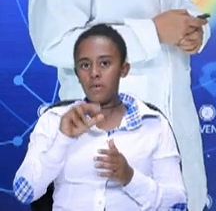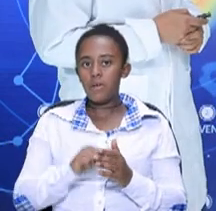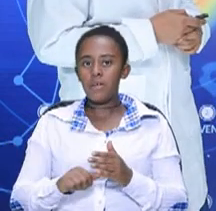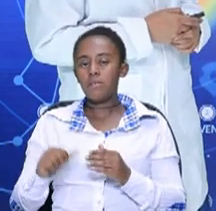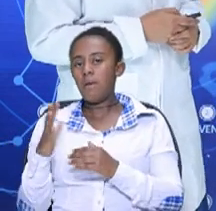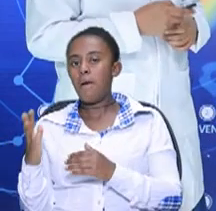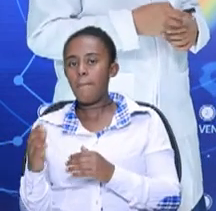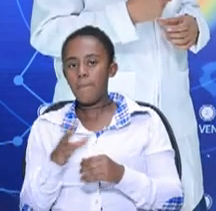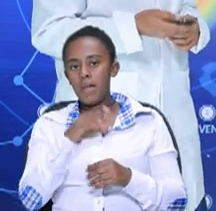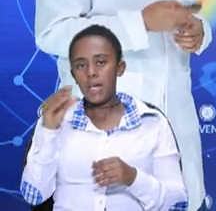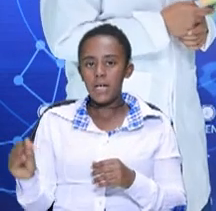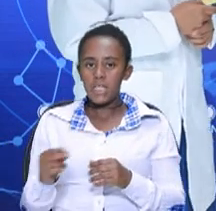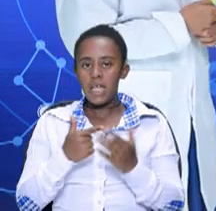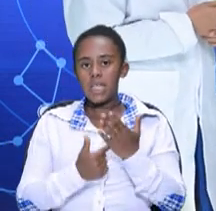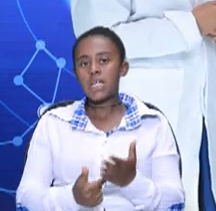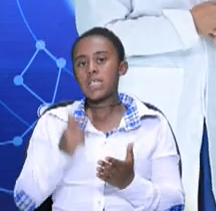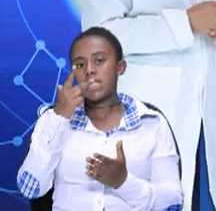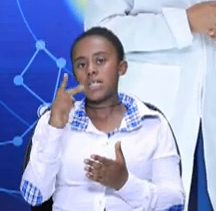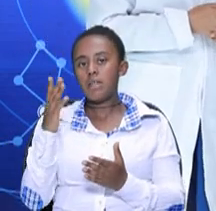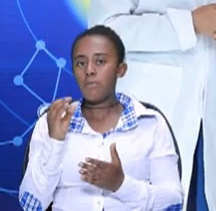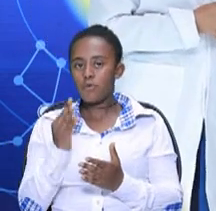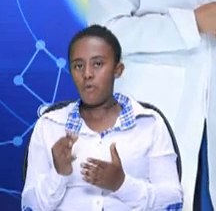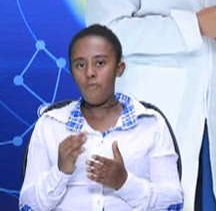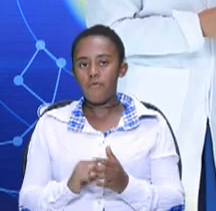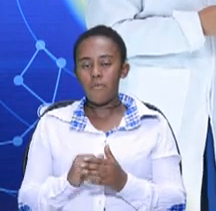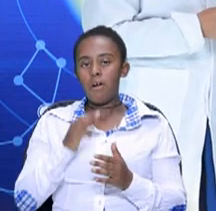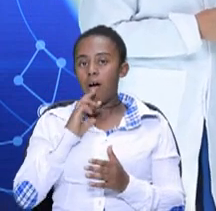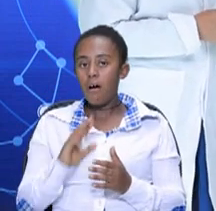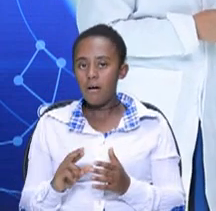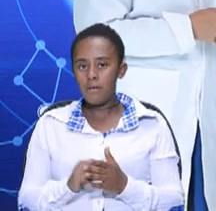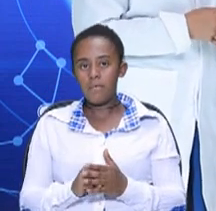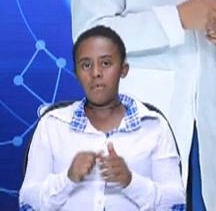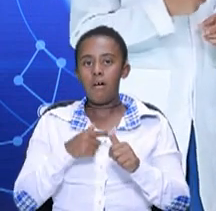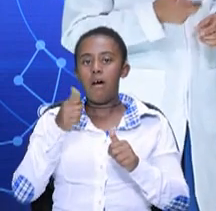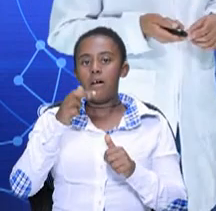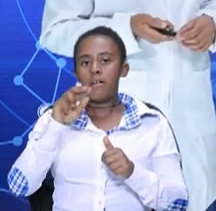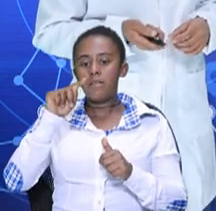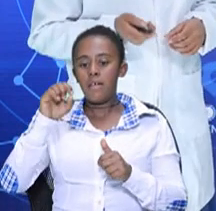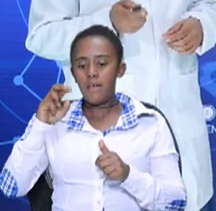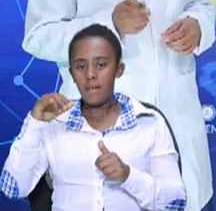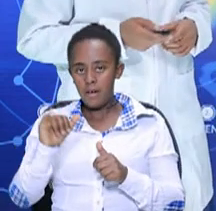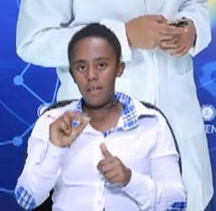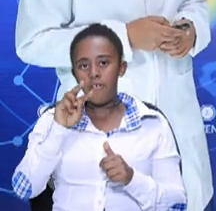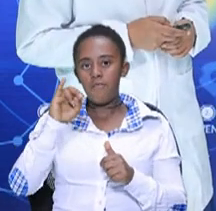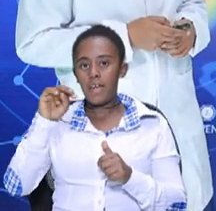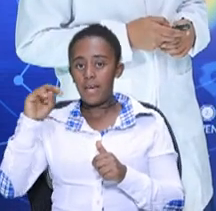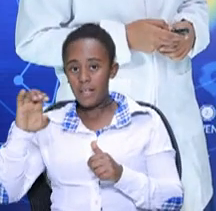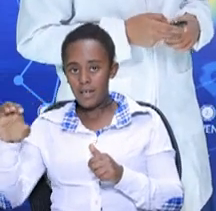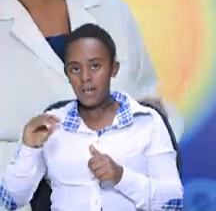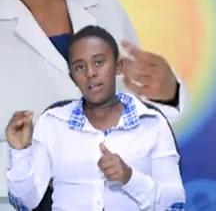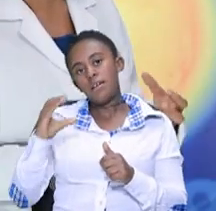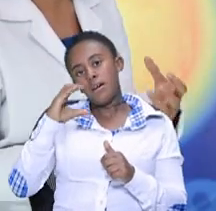their type, and these three types of blood vessels are arteries, vein, and